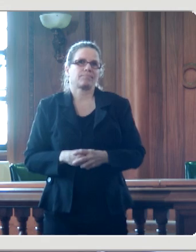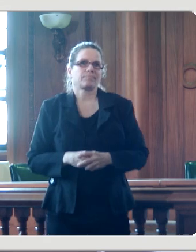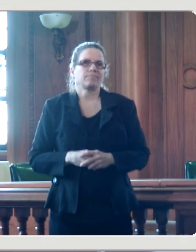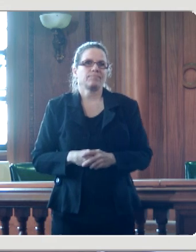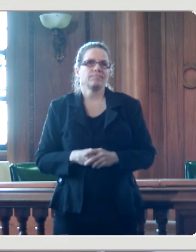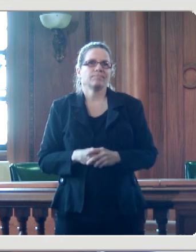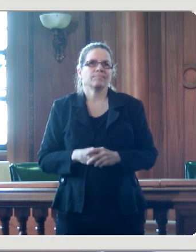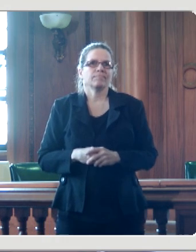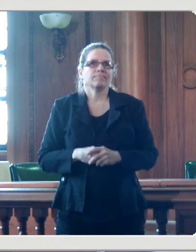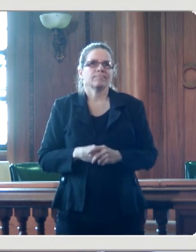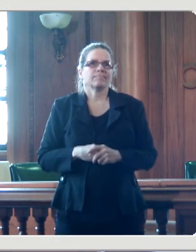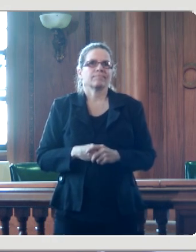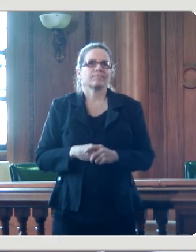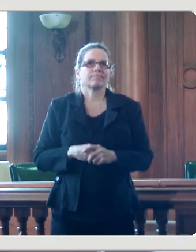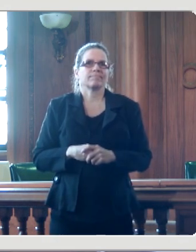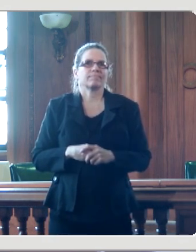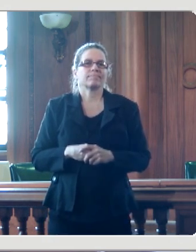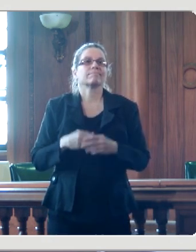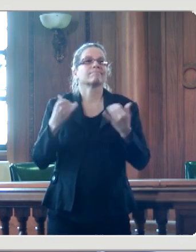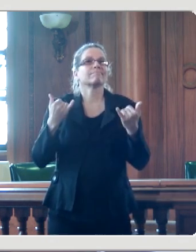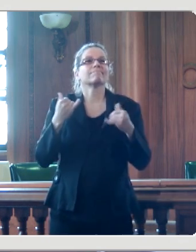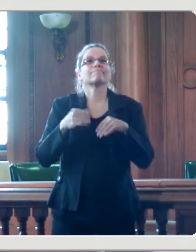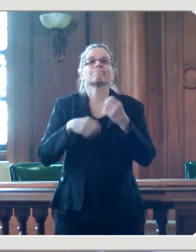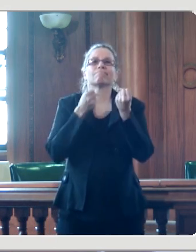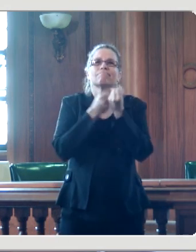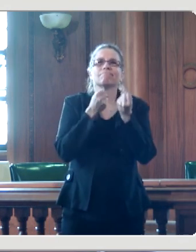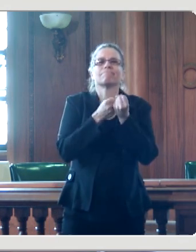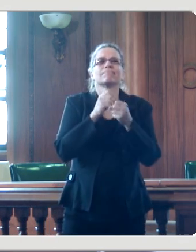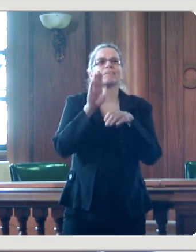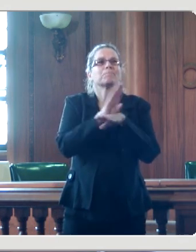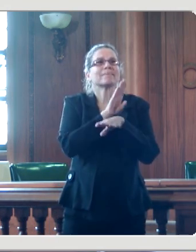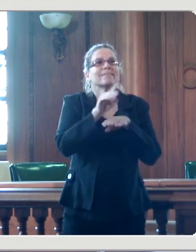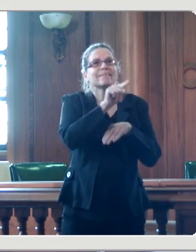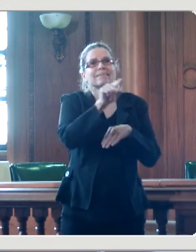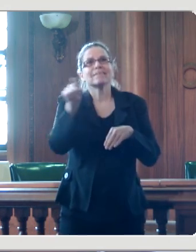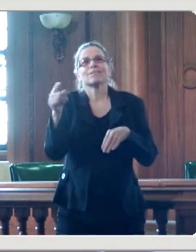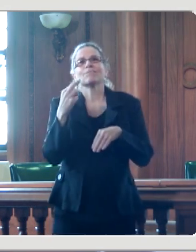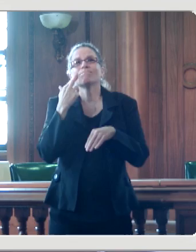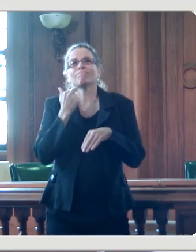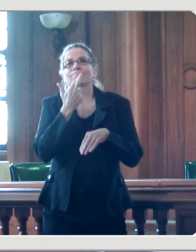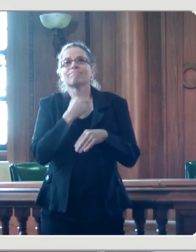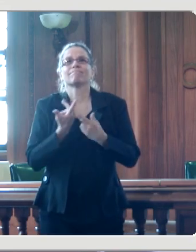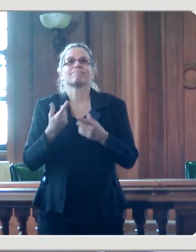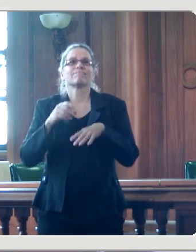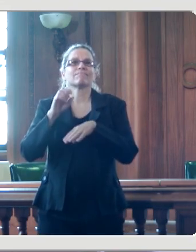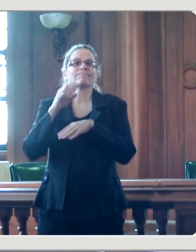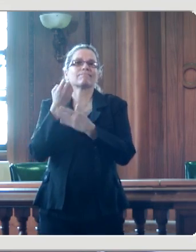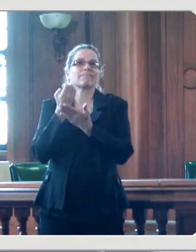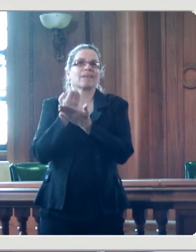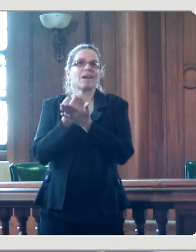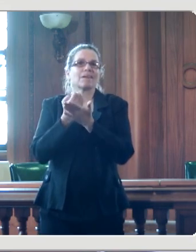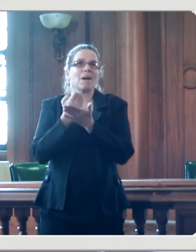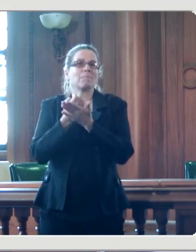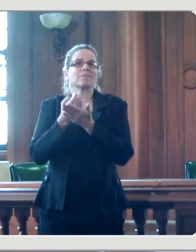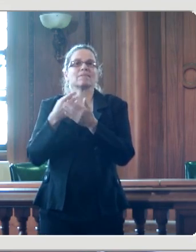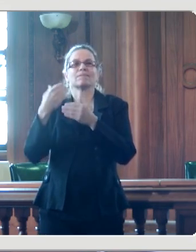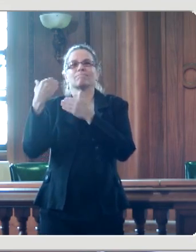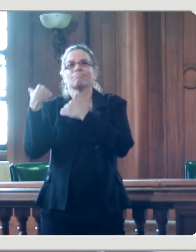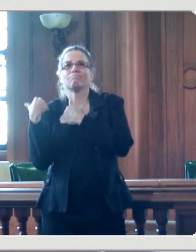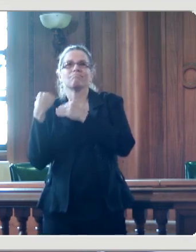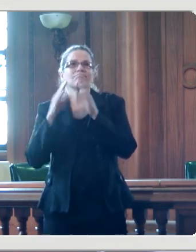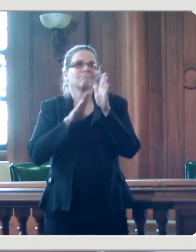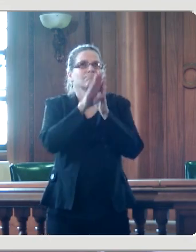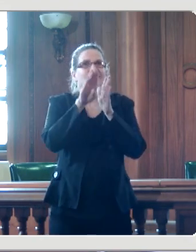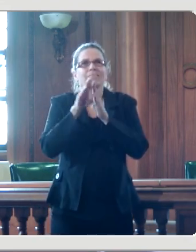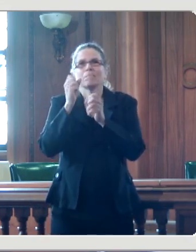business, and Chief Development Officer Tim Sheen and his team have done a great job to help not only triage businesses, but